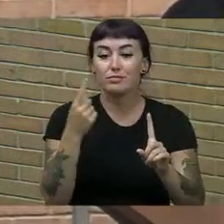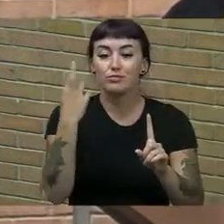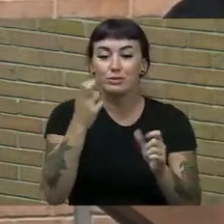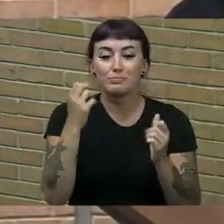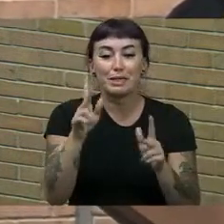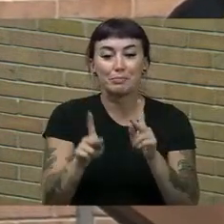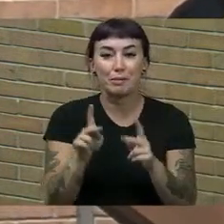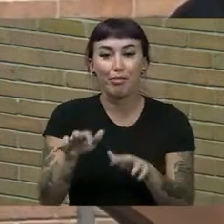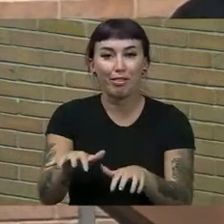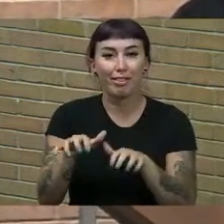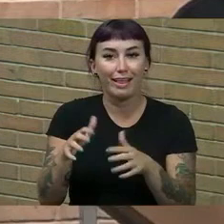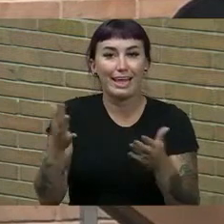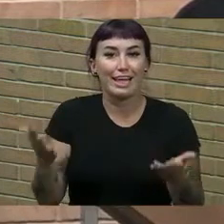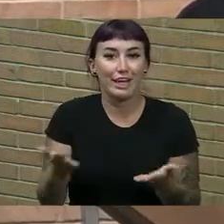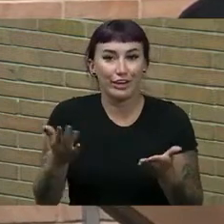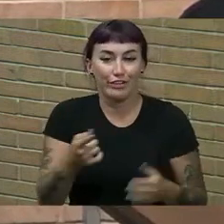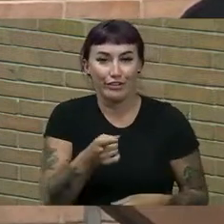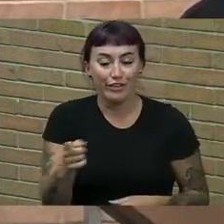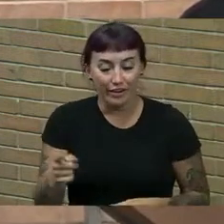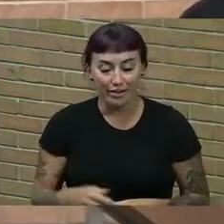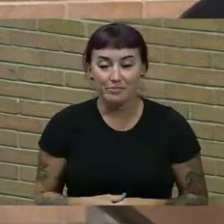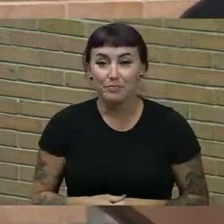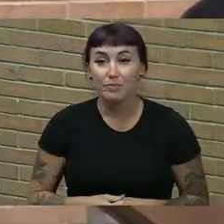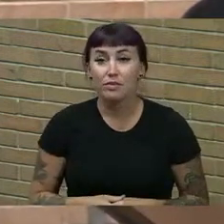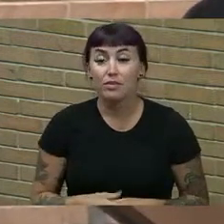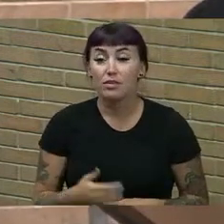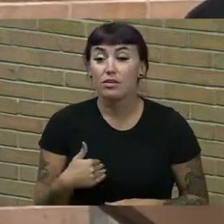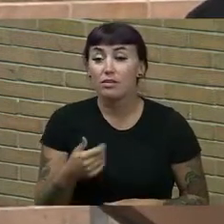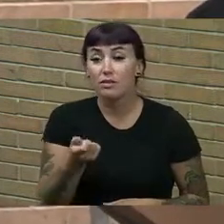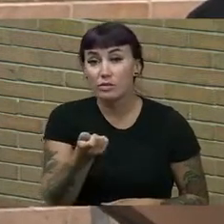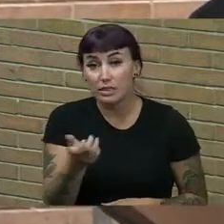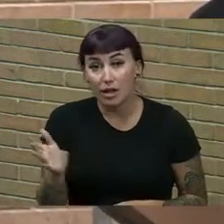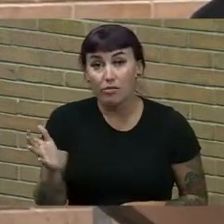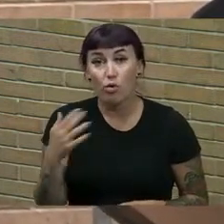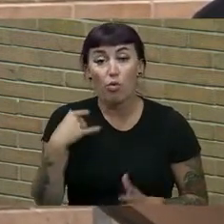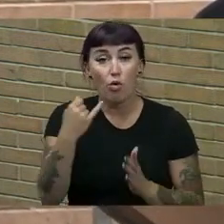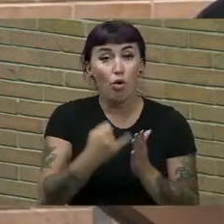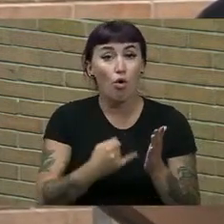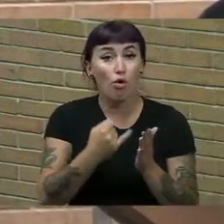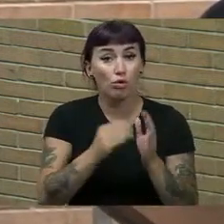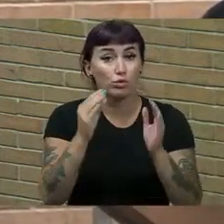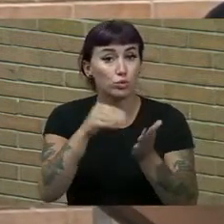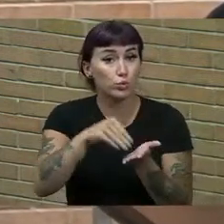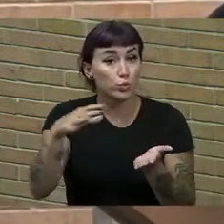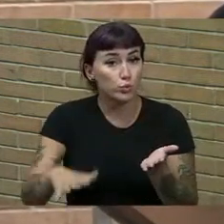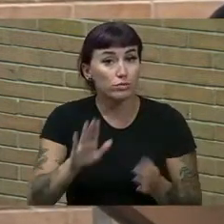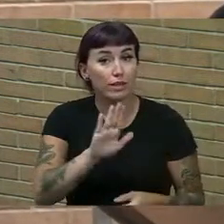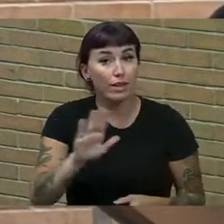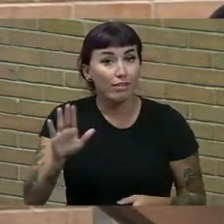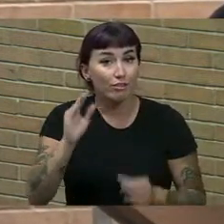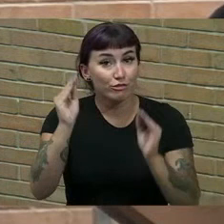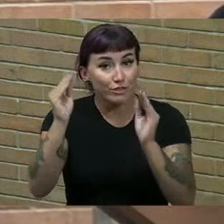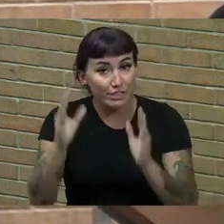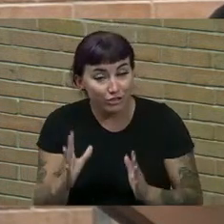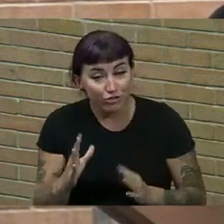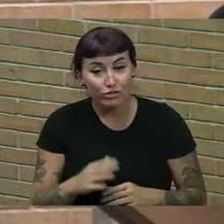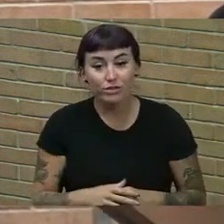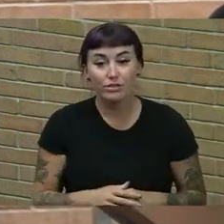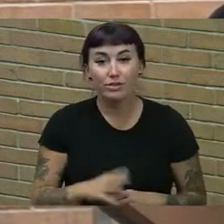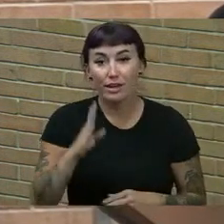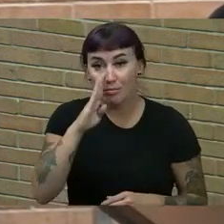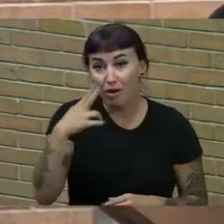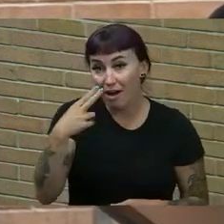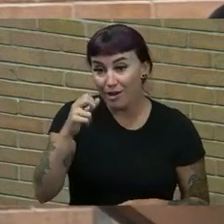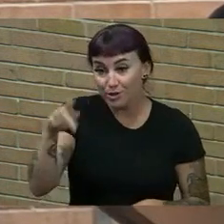people are here tonight, we have a number of art students and their teachers and Brighton High